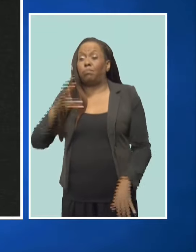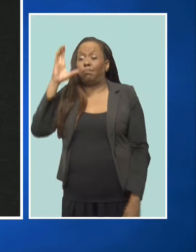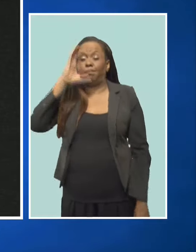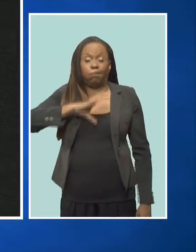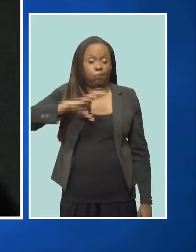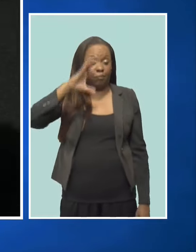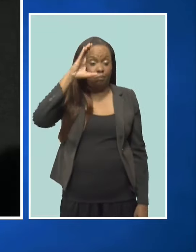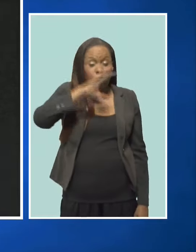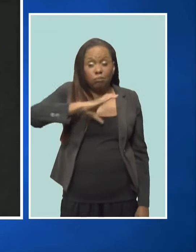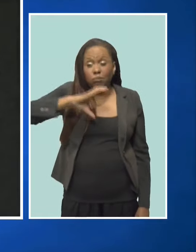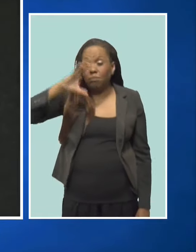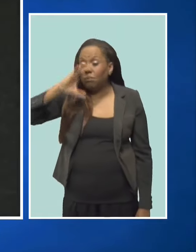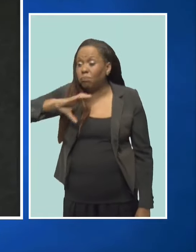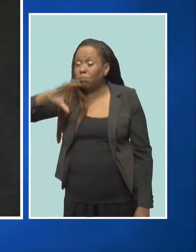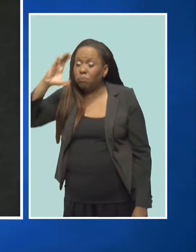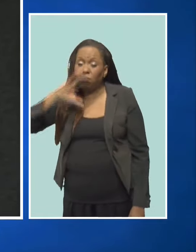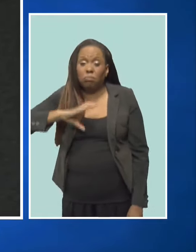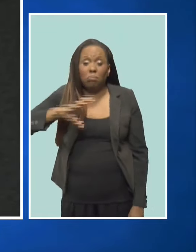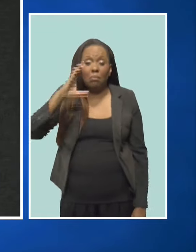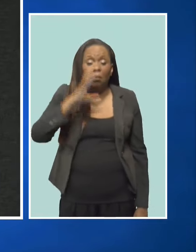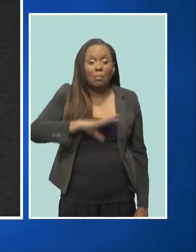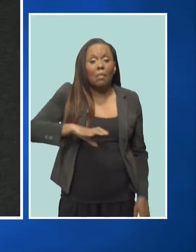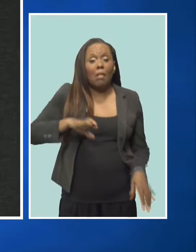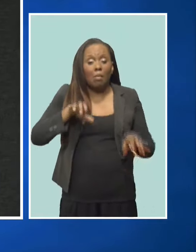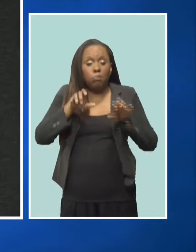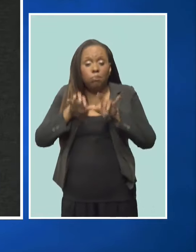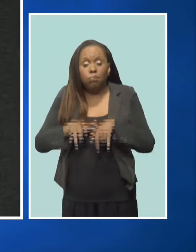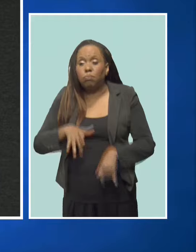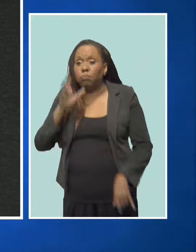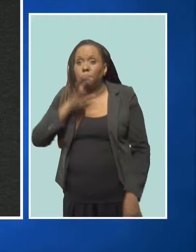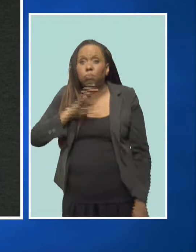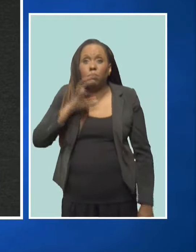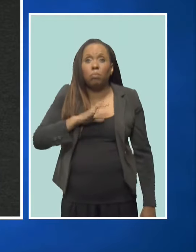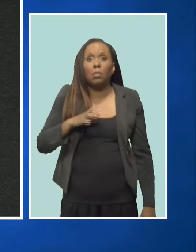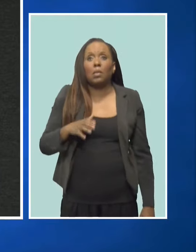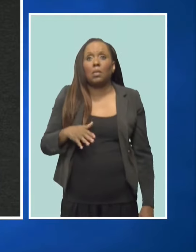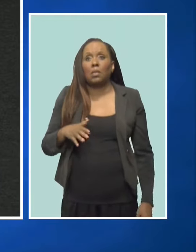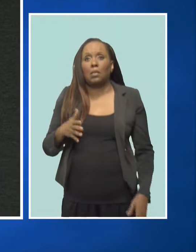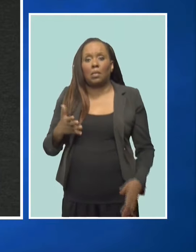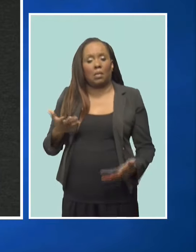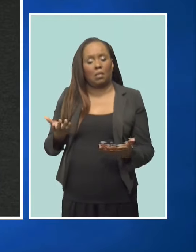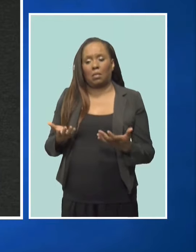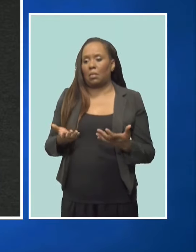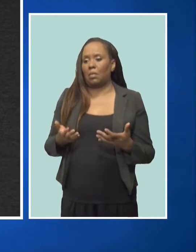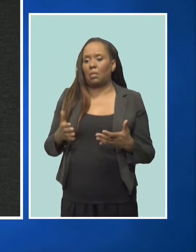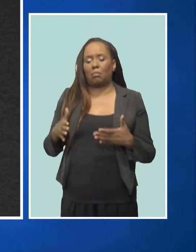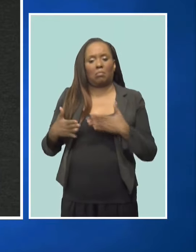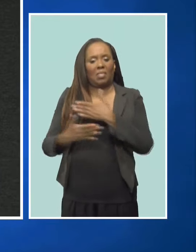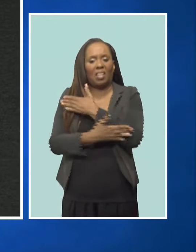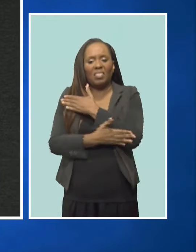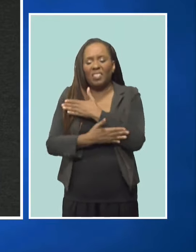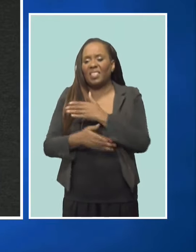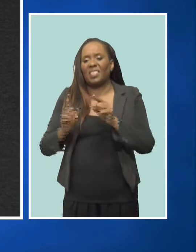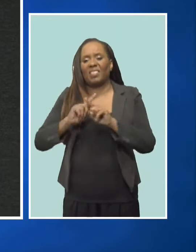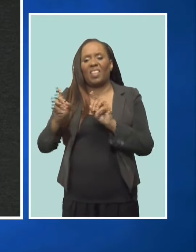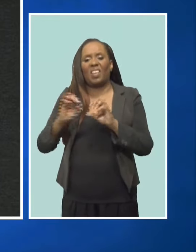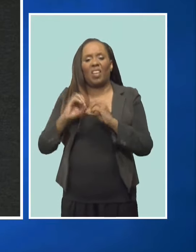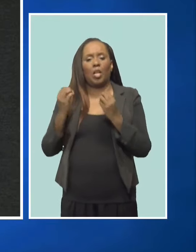as countries powerful, like even this one at the time, imposed export restrictions